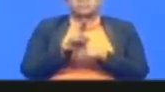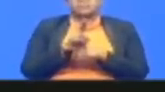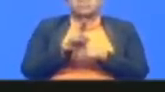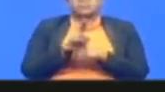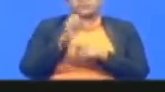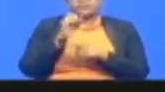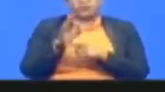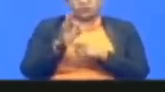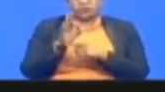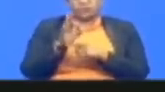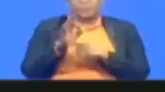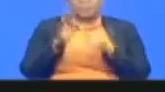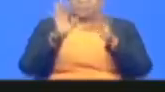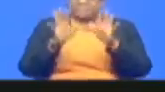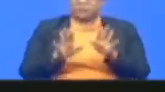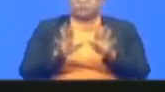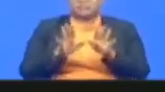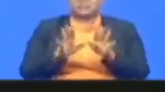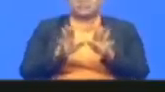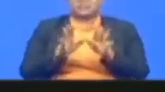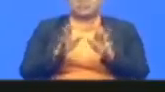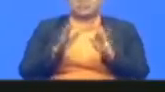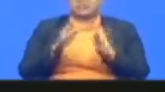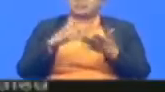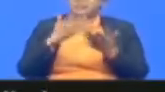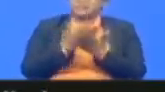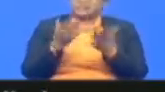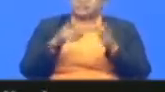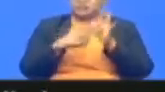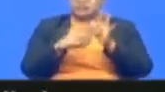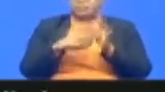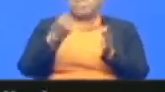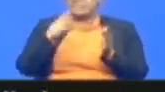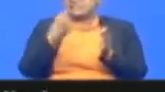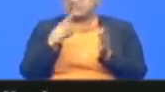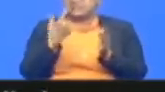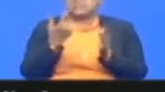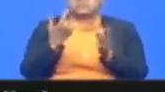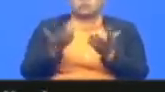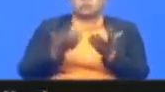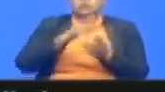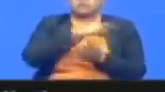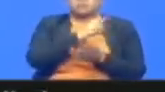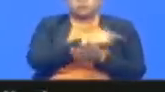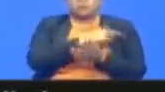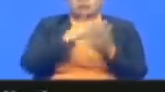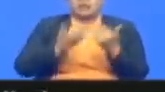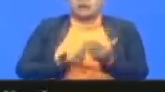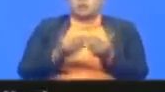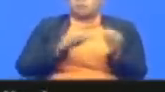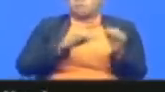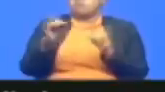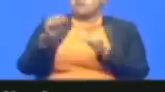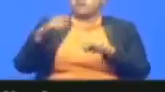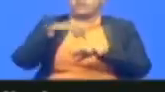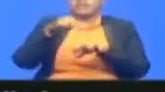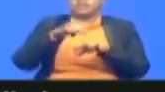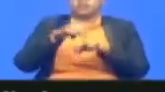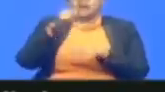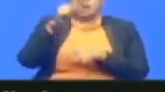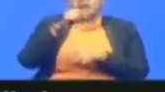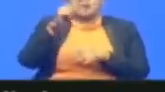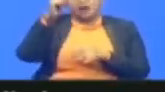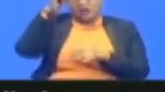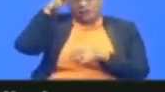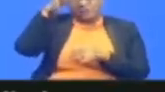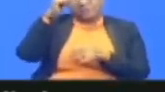functions kama hospitali, matawa na vitu zingine, amesichukua anaweka kwa projects account as a national government. According